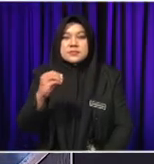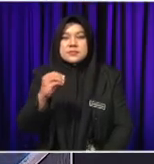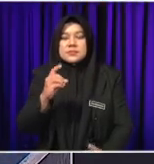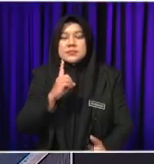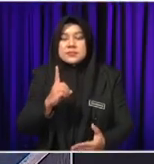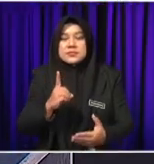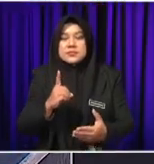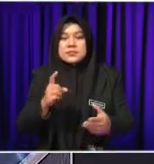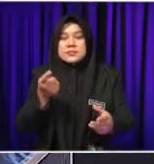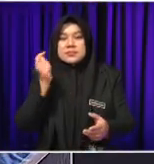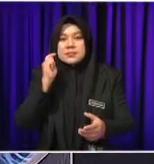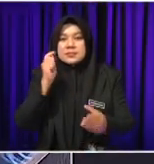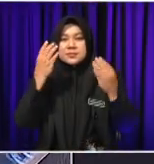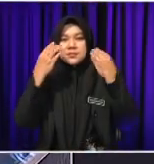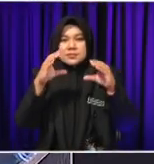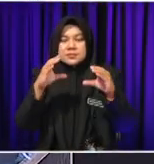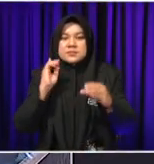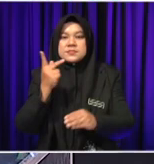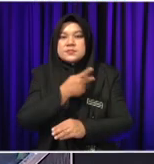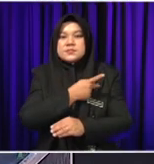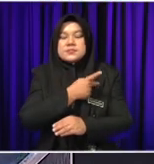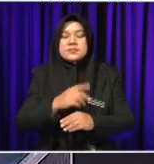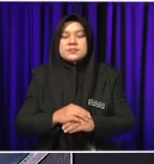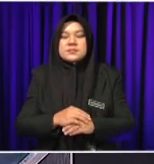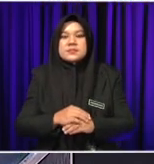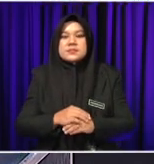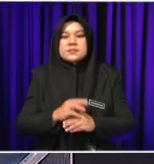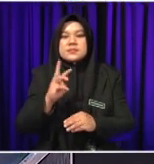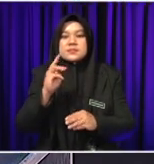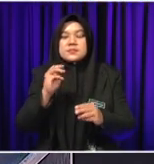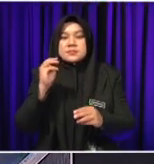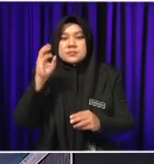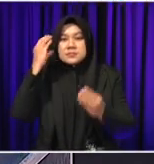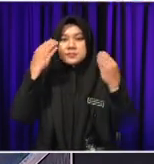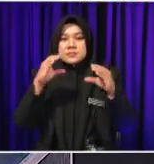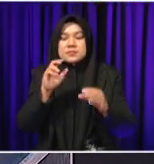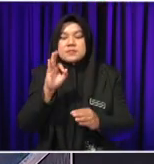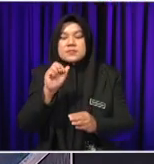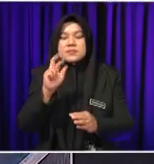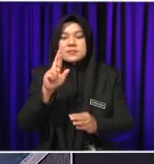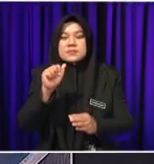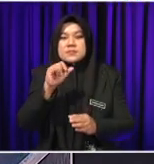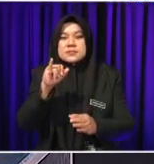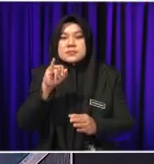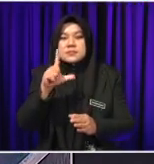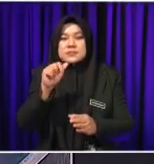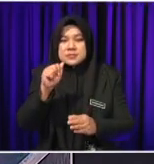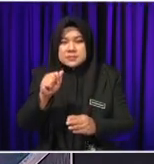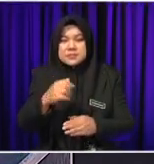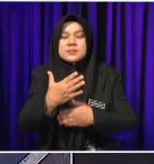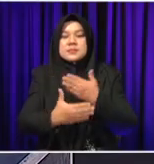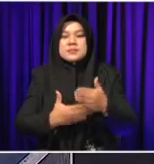You can see just now, our teacher is none other than Madam Faraliza. But before that, let's first introduce our sign